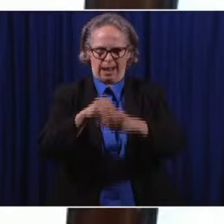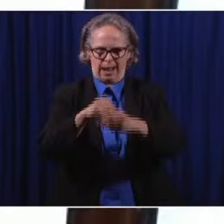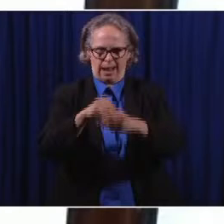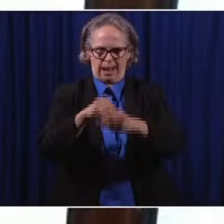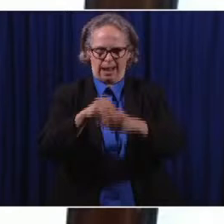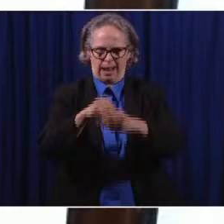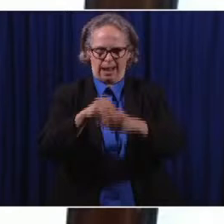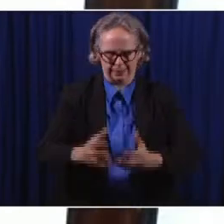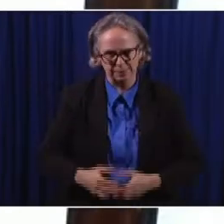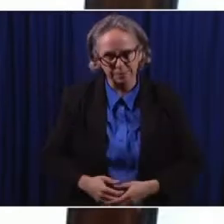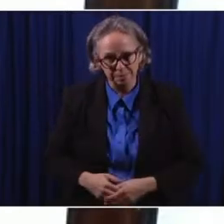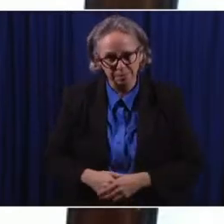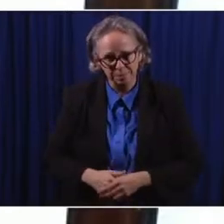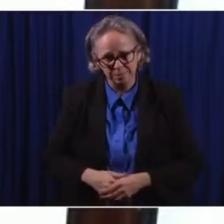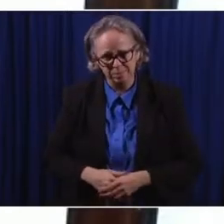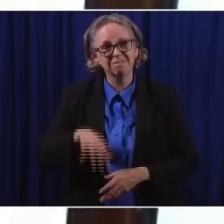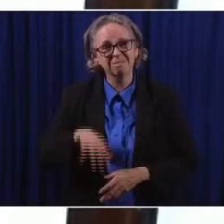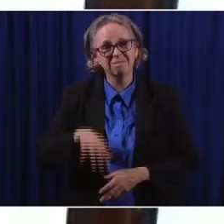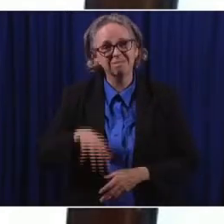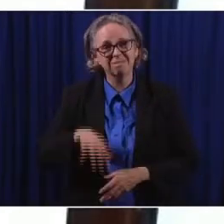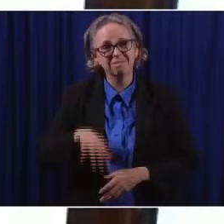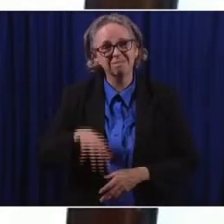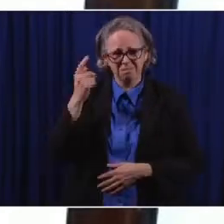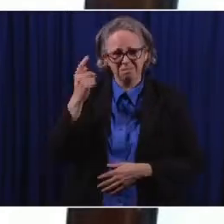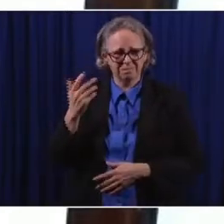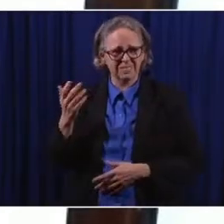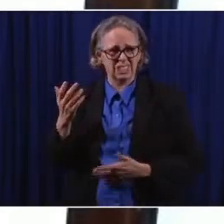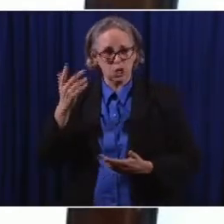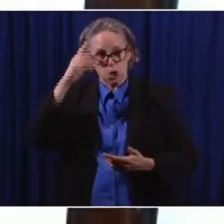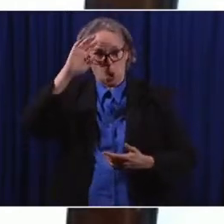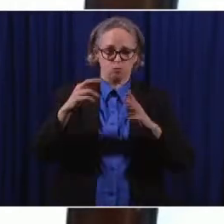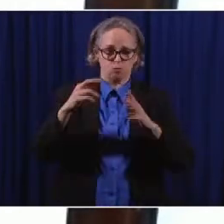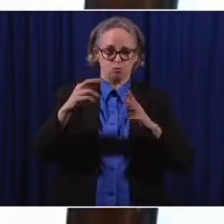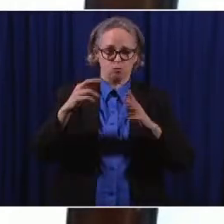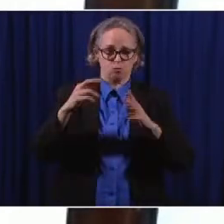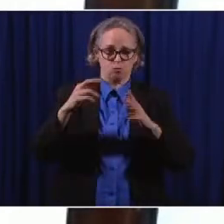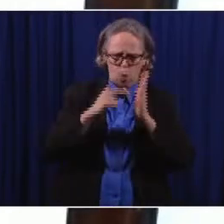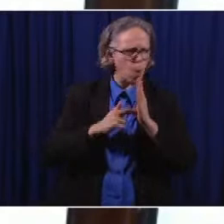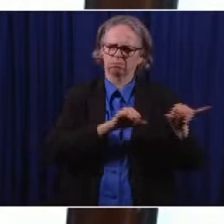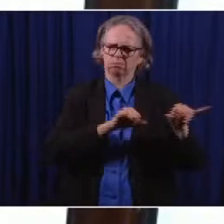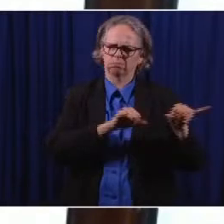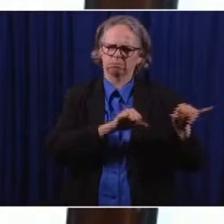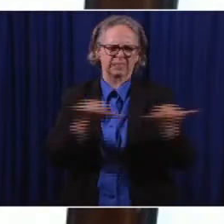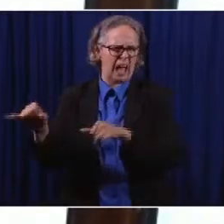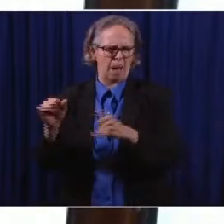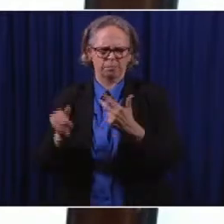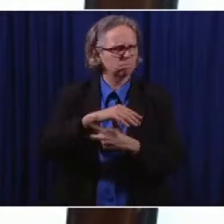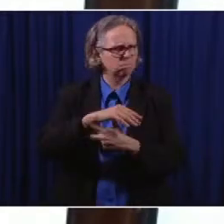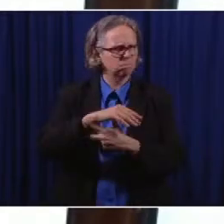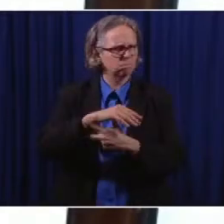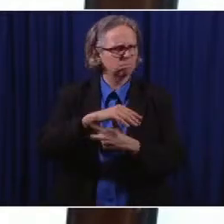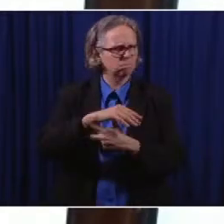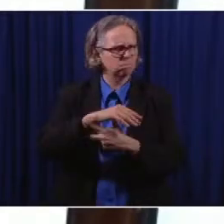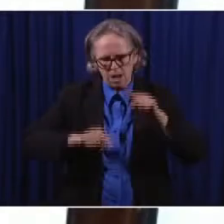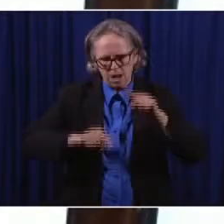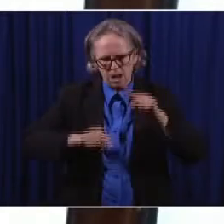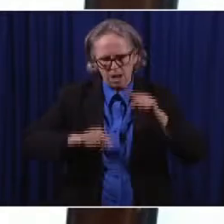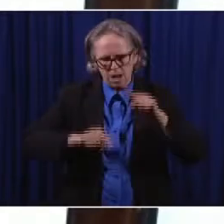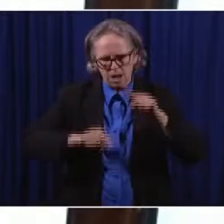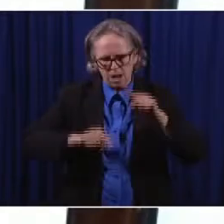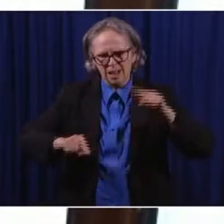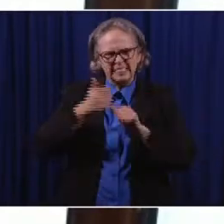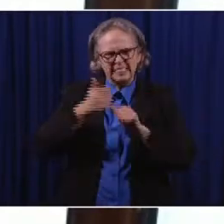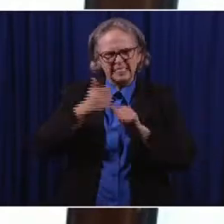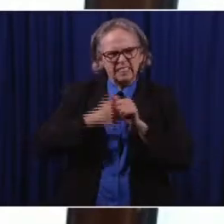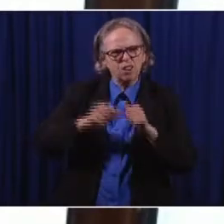lab the same. I mean, every lab is a different size. Every enrollment might be different. So we kind of took the approach